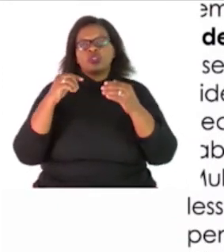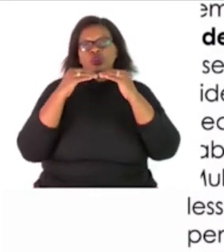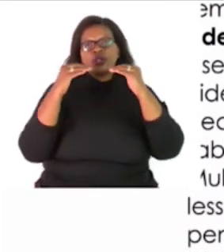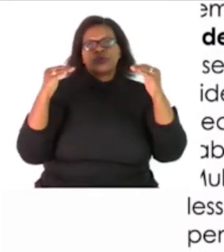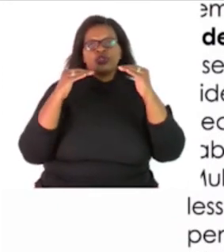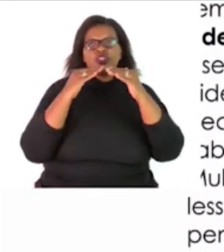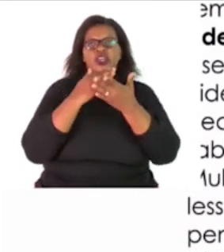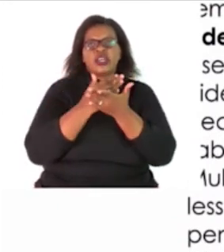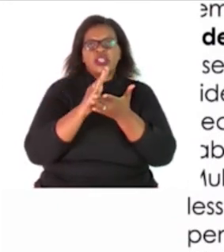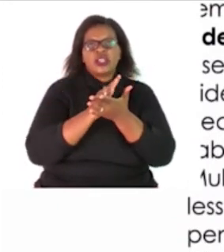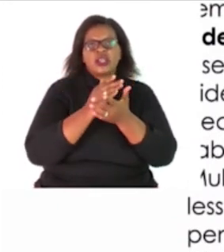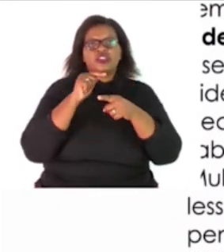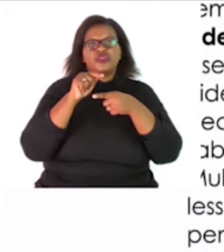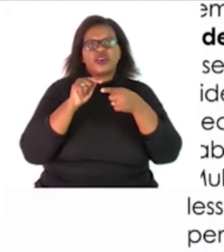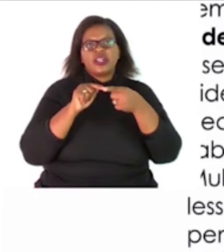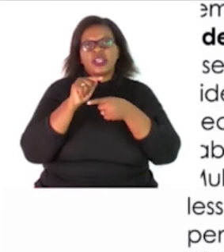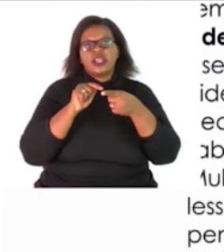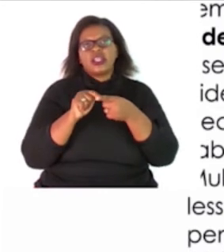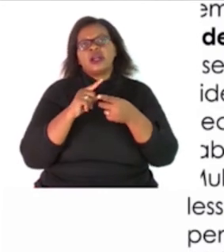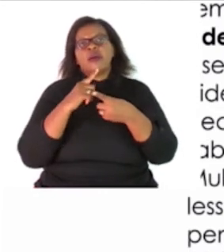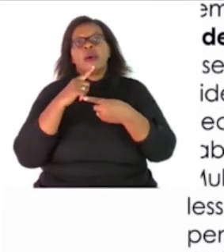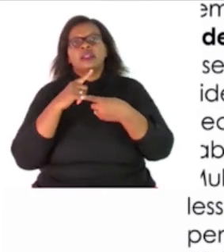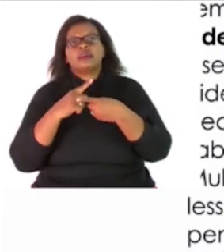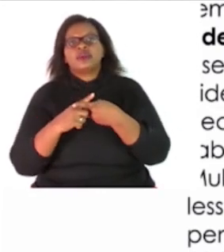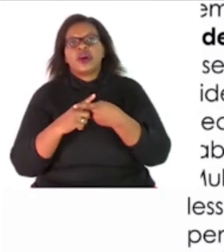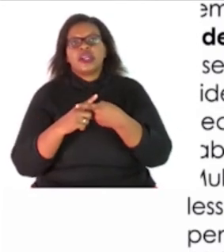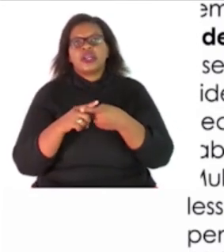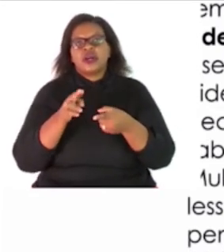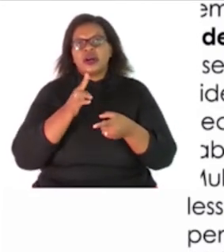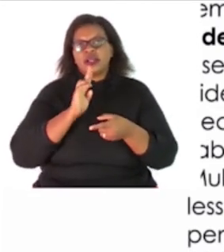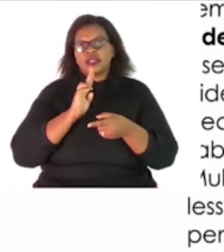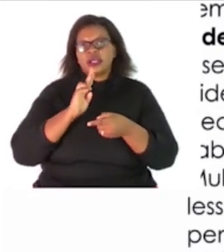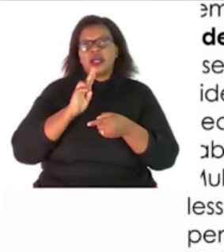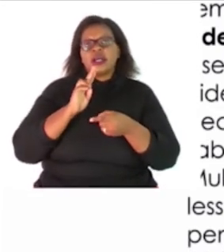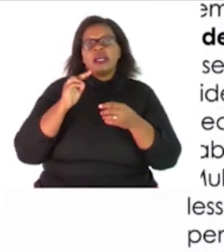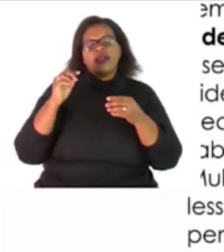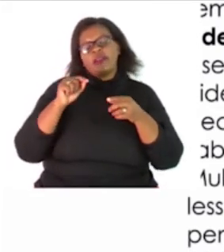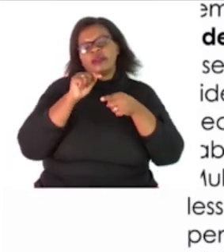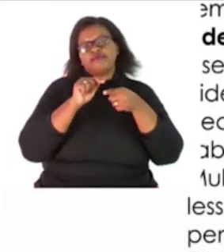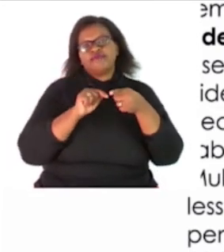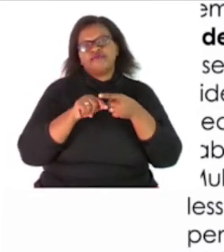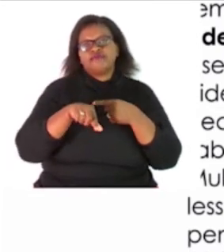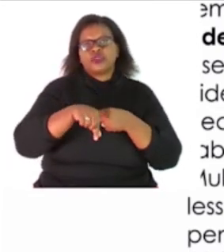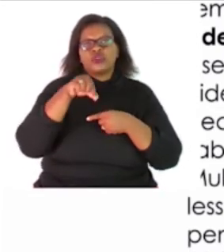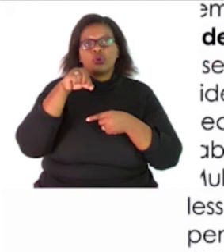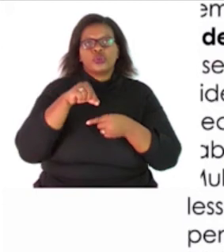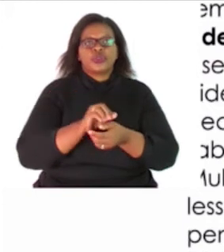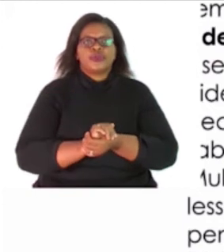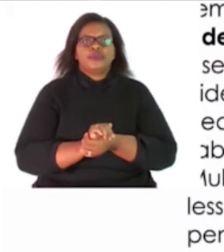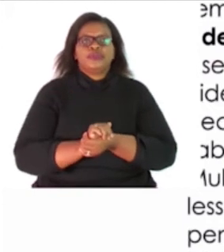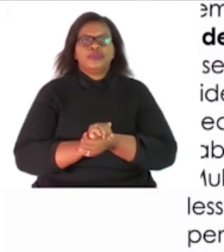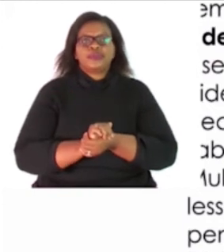sharing, divided by, multiplied by, product, and quotient.